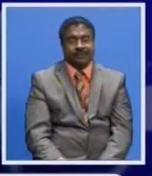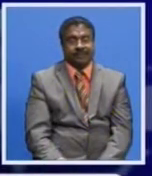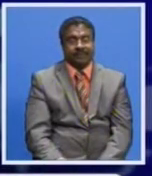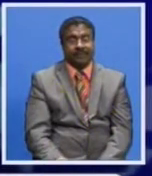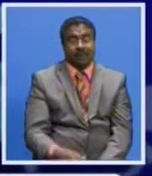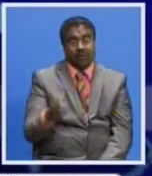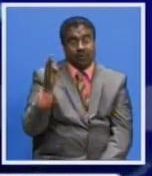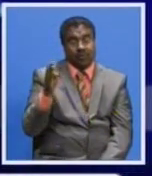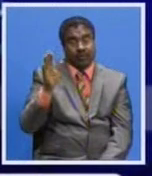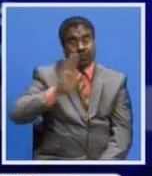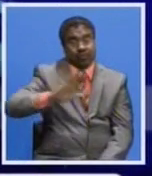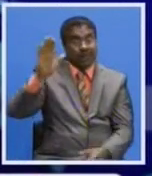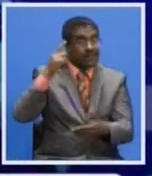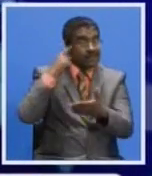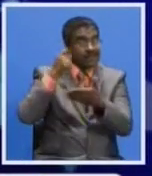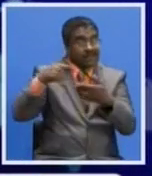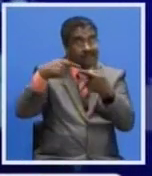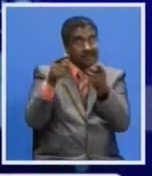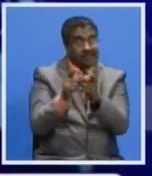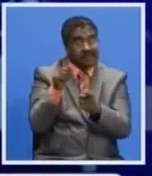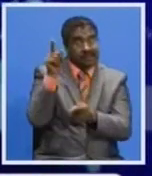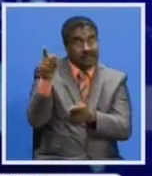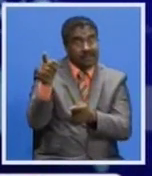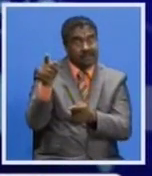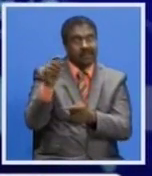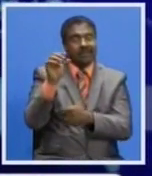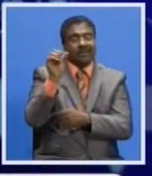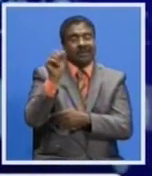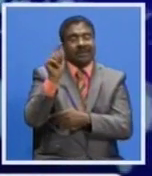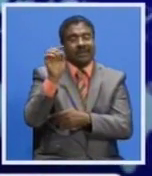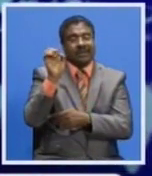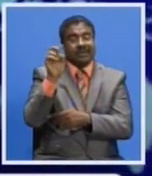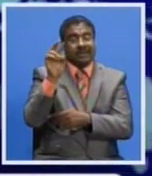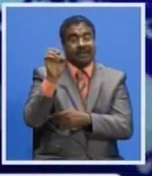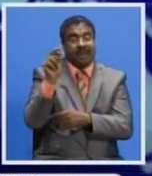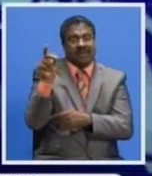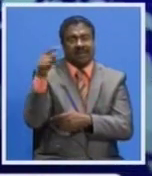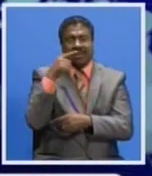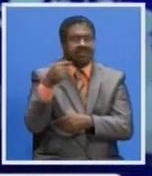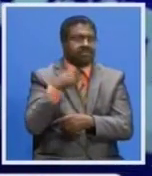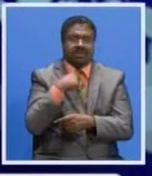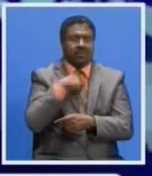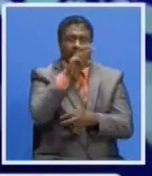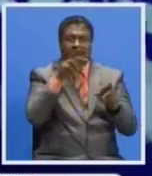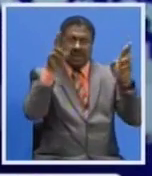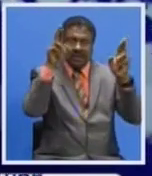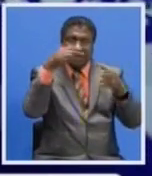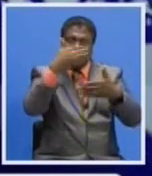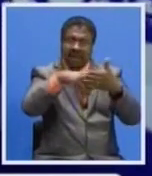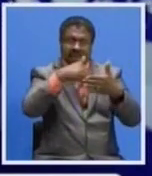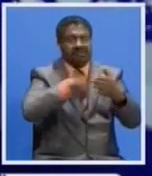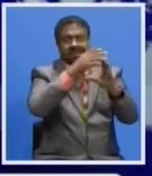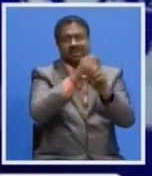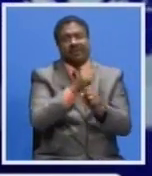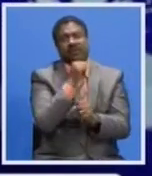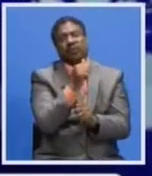But UPND Secretary General Stephen Katuka said he has not received a resignation letter from Mr. Mtale.